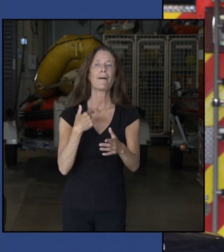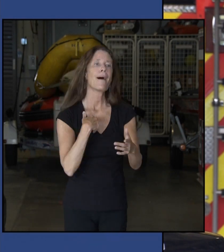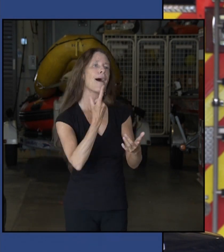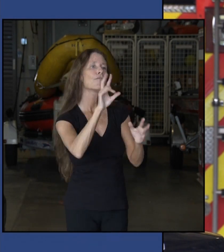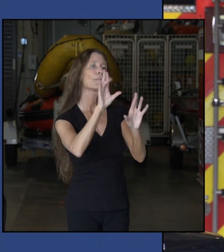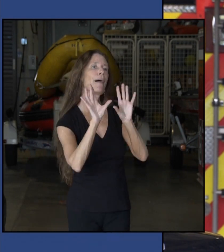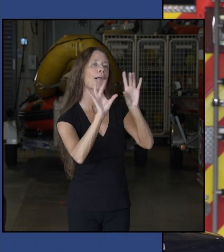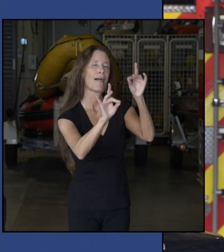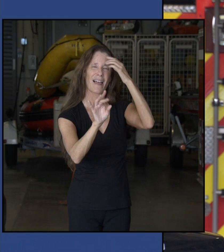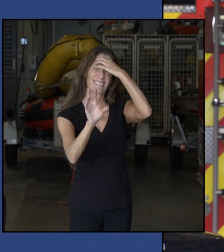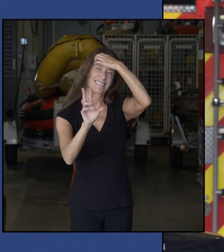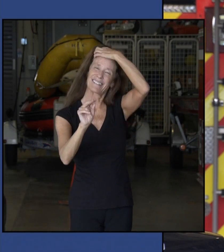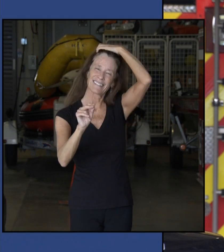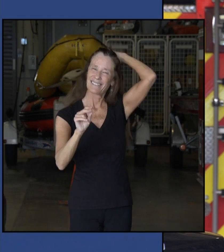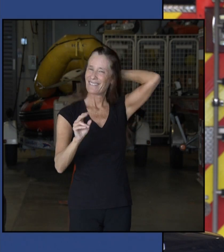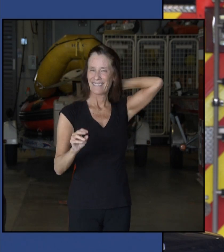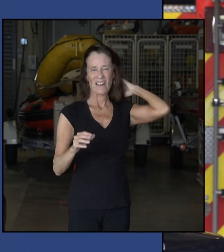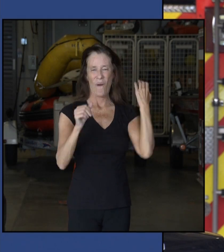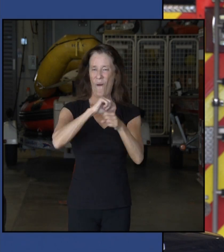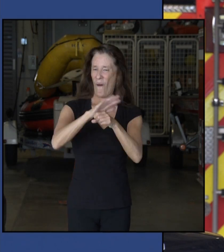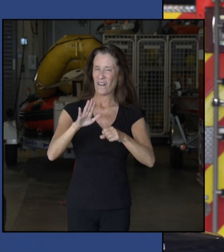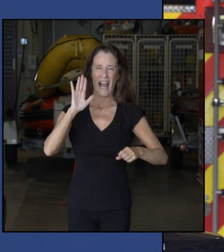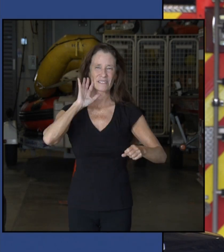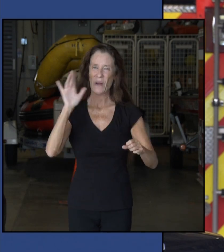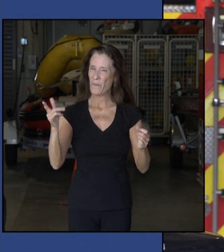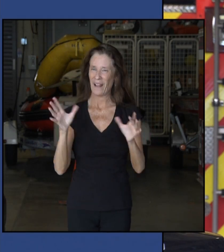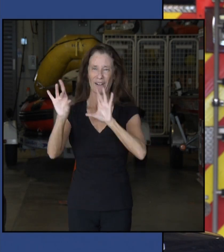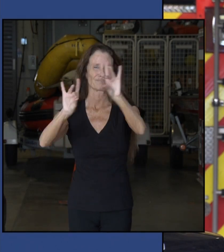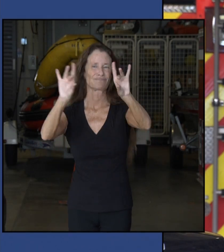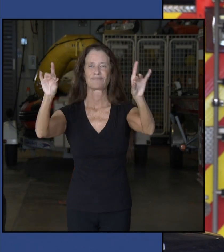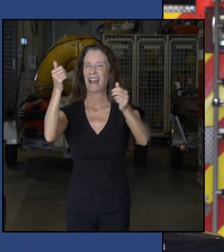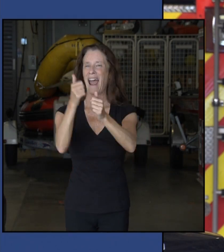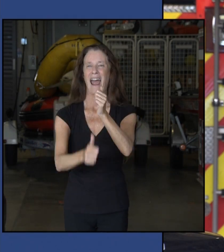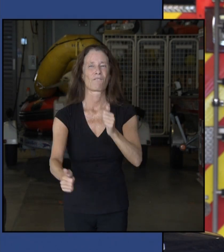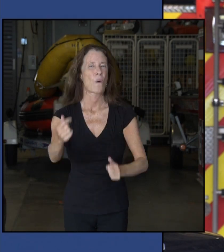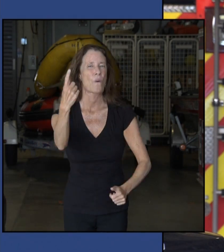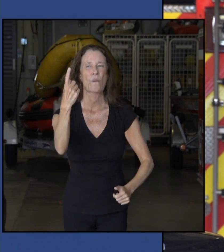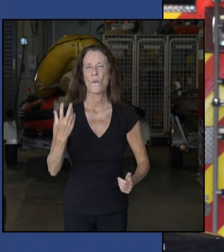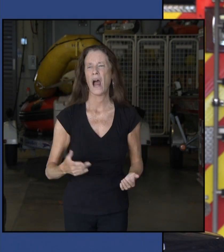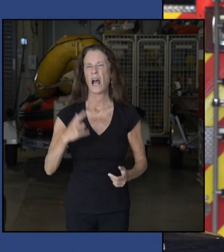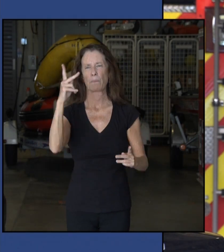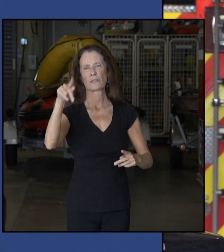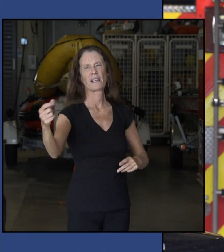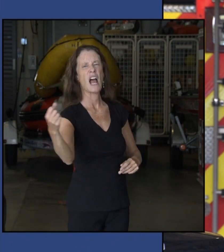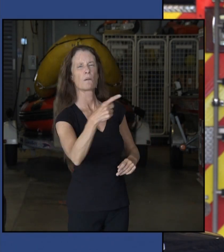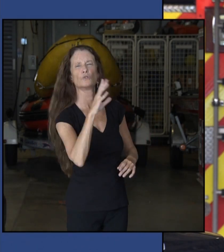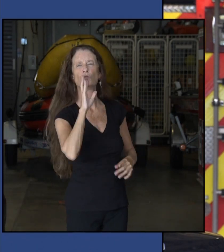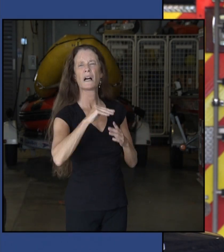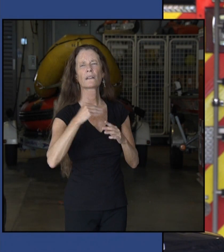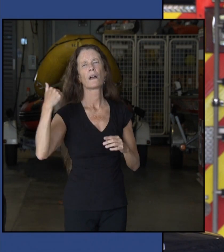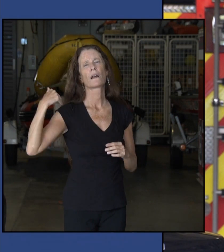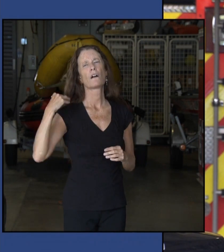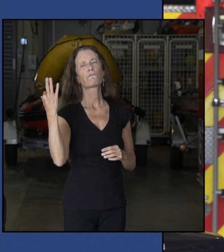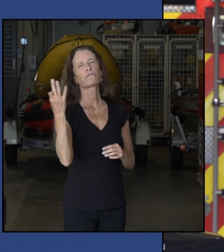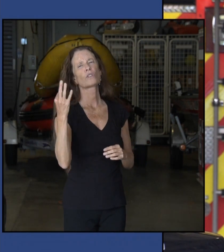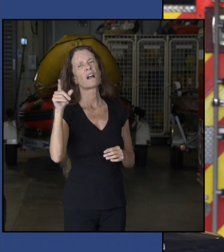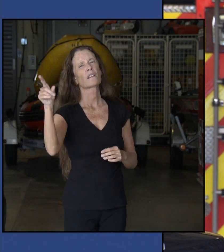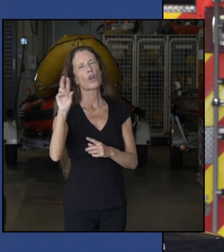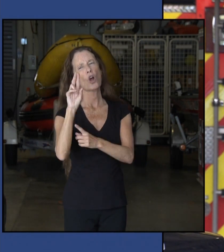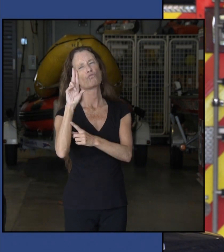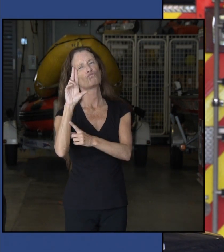Democrat. Your office put out a statement on Friday around the Russ Diamond statement. Without getting into that, you